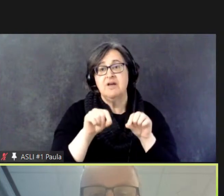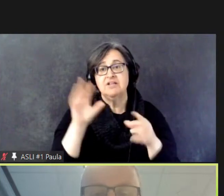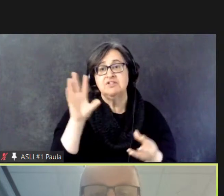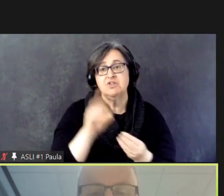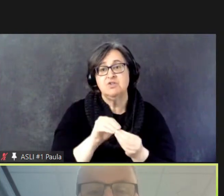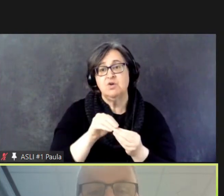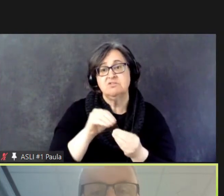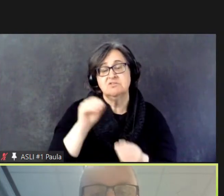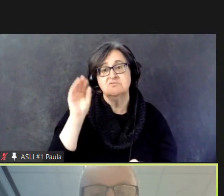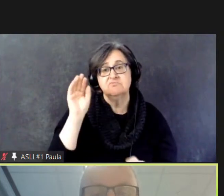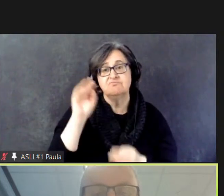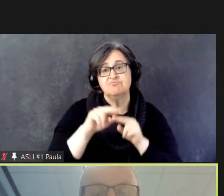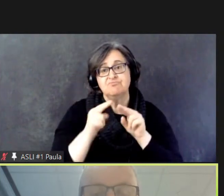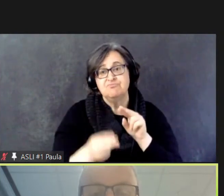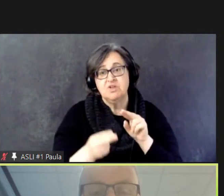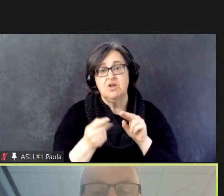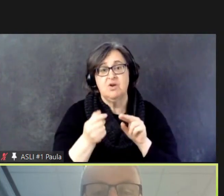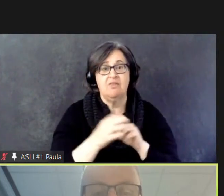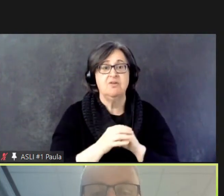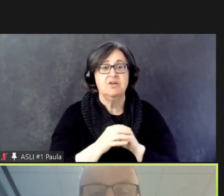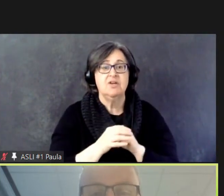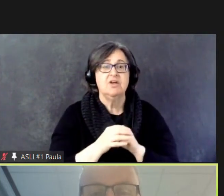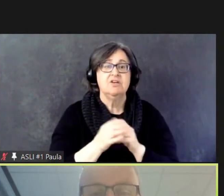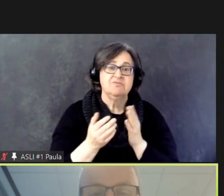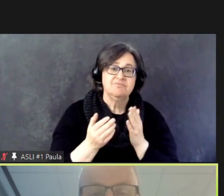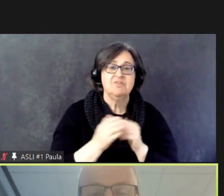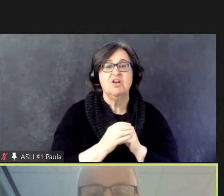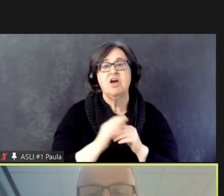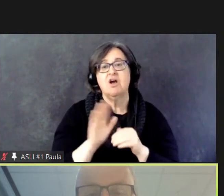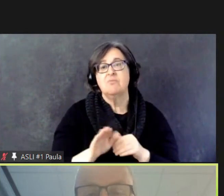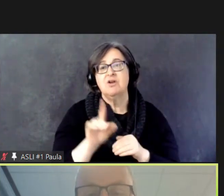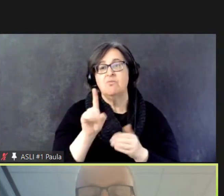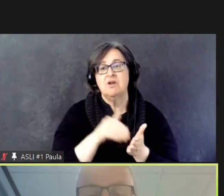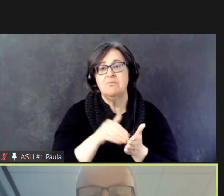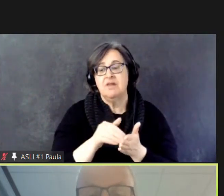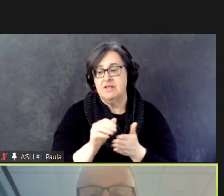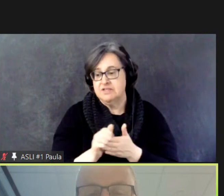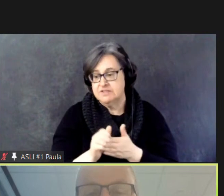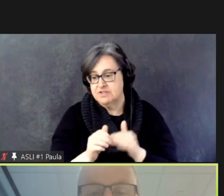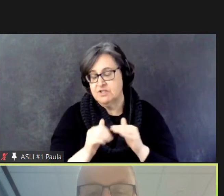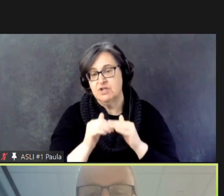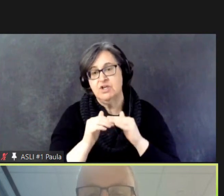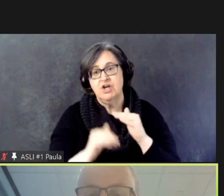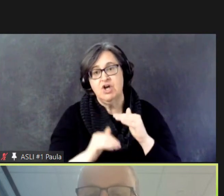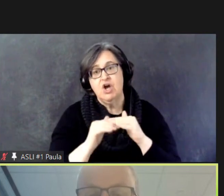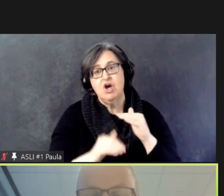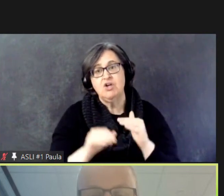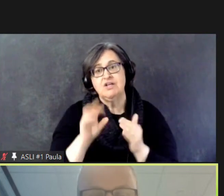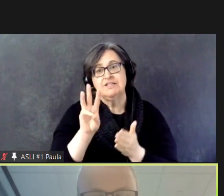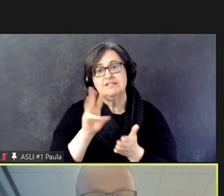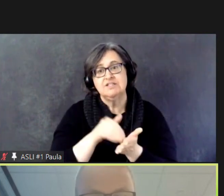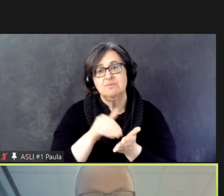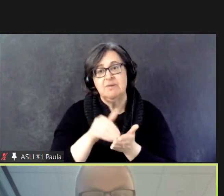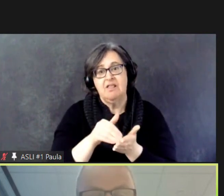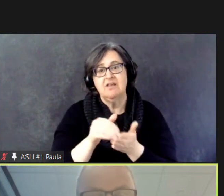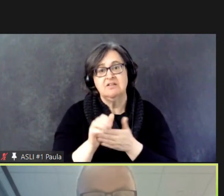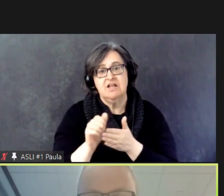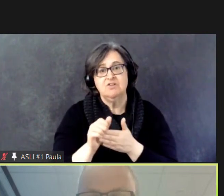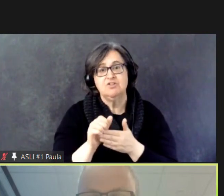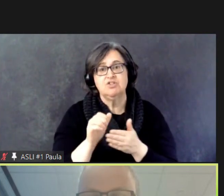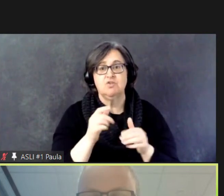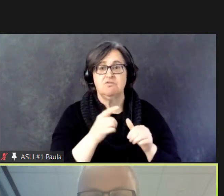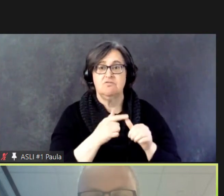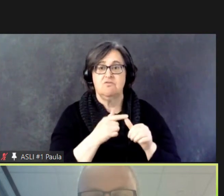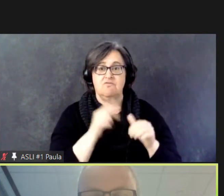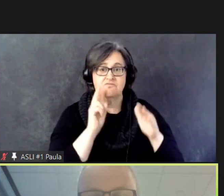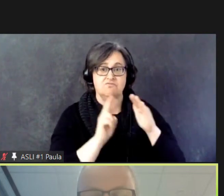and original budgets by about $1 million to the amended budget and a little under $6 million to the original budget. Reduced